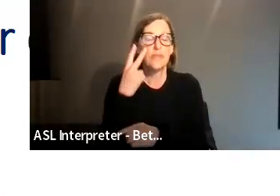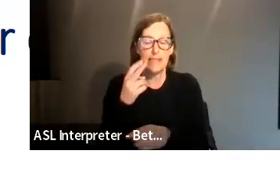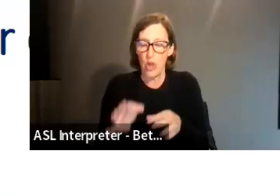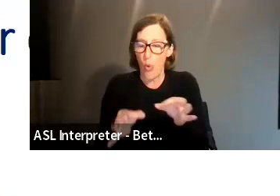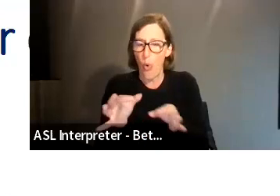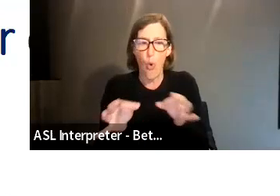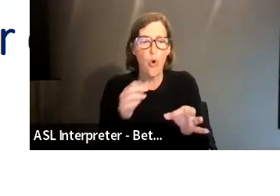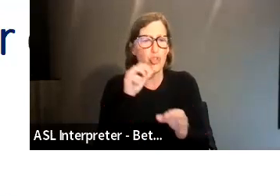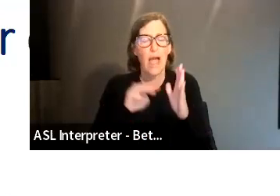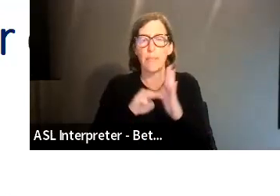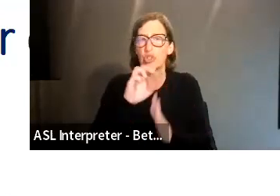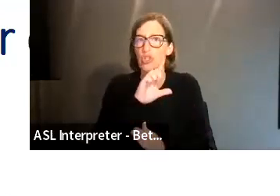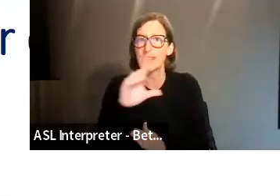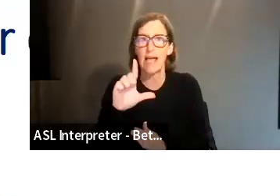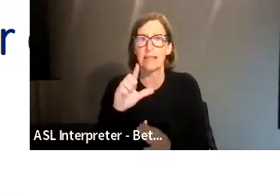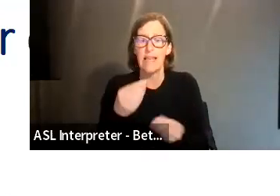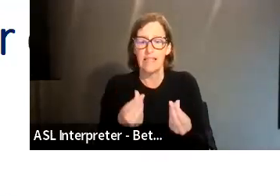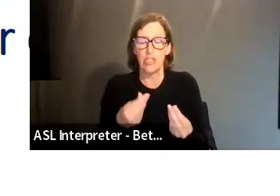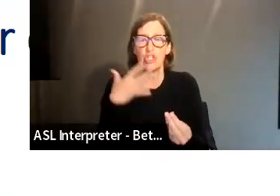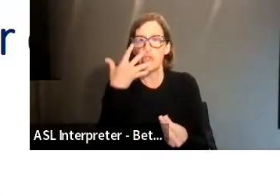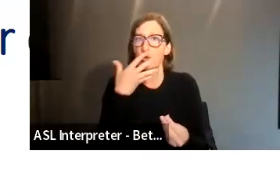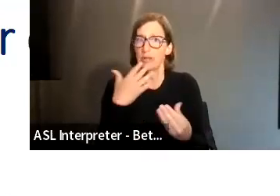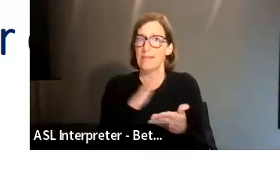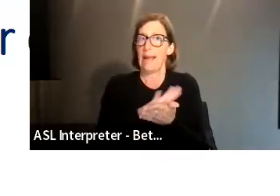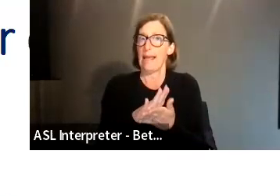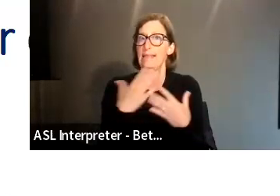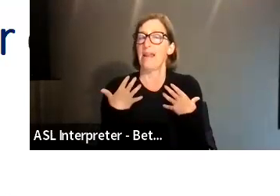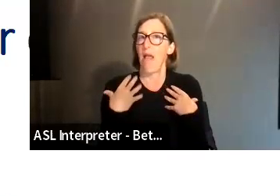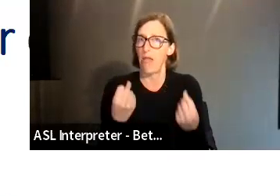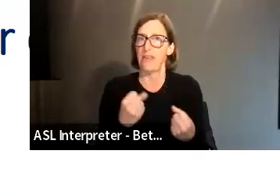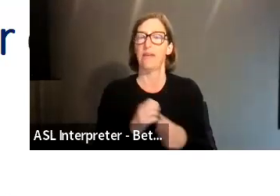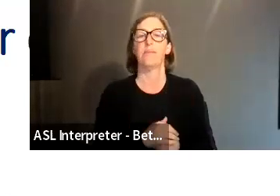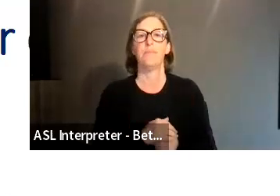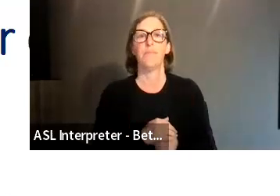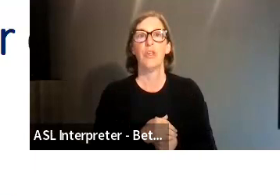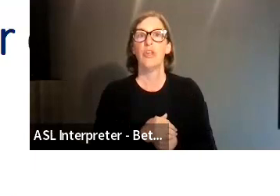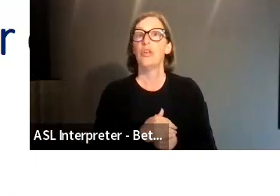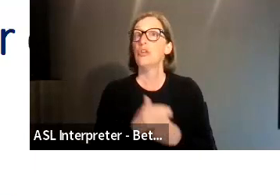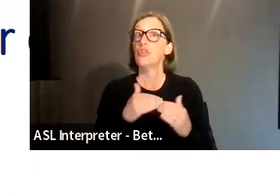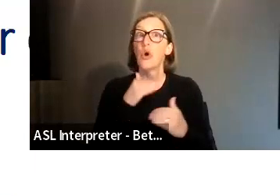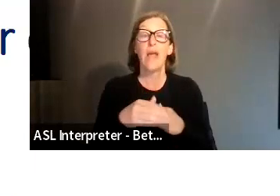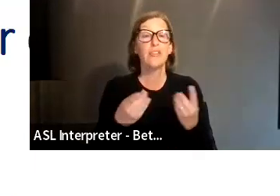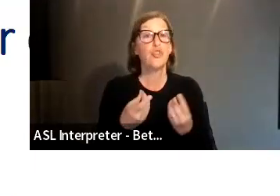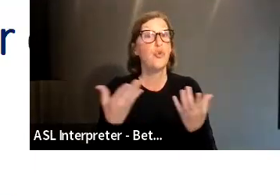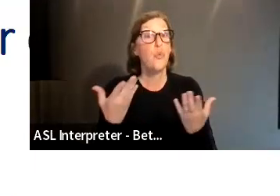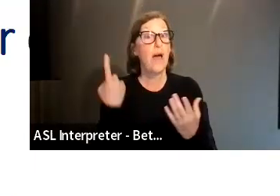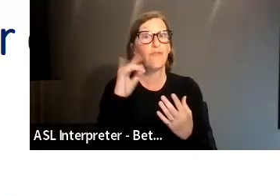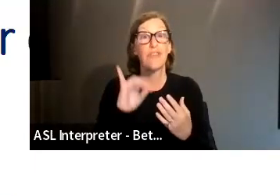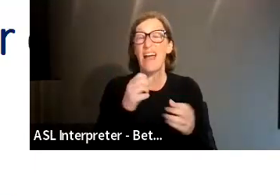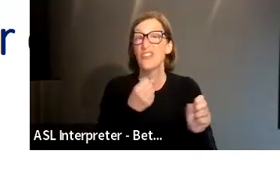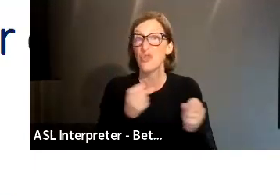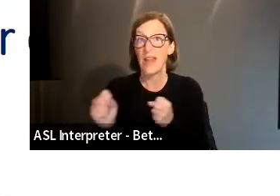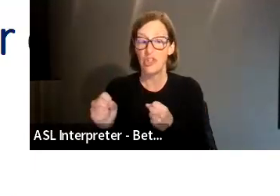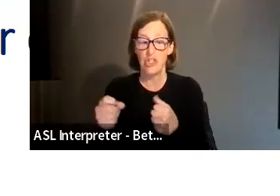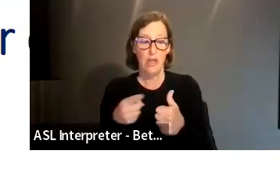cells. The tissue looks intact and nice and healthy. So our next step in this strategy is first of all